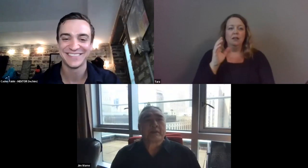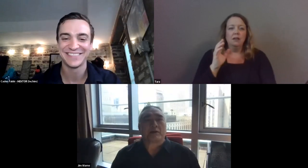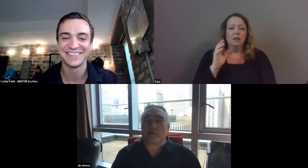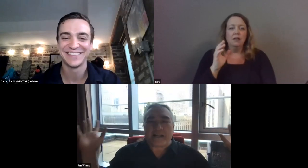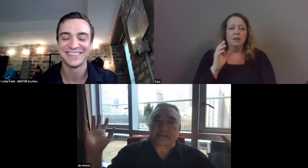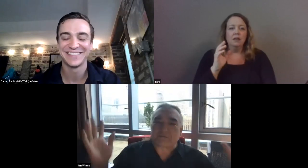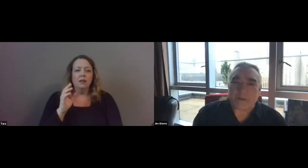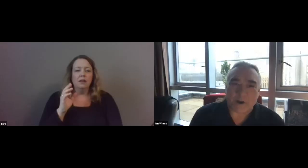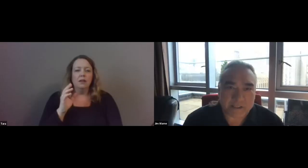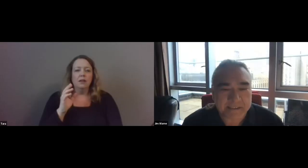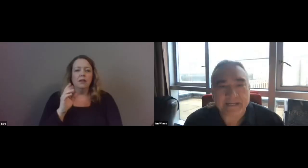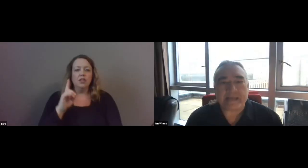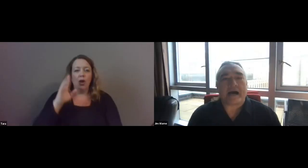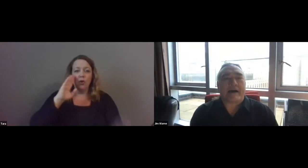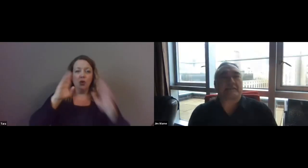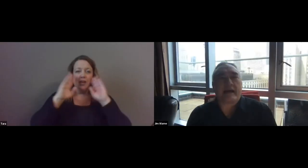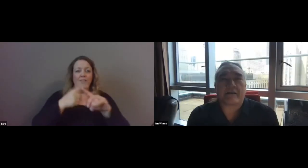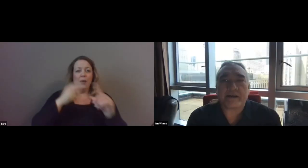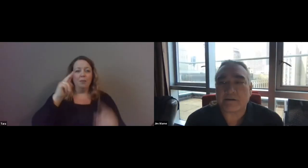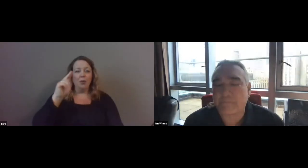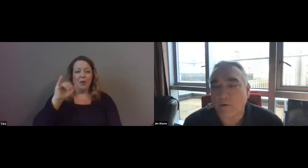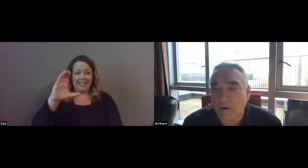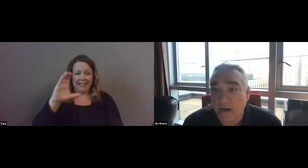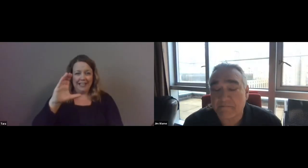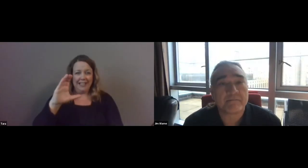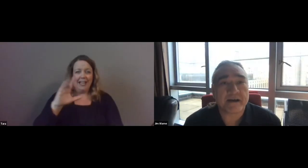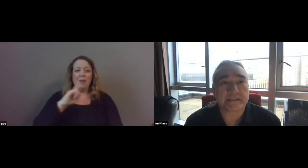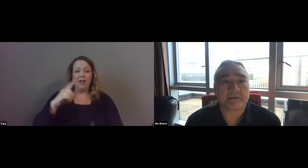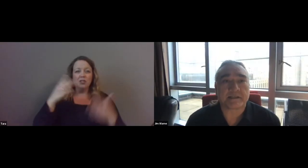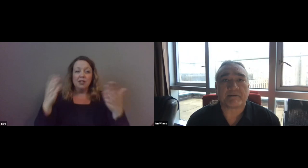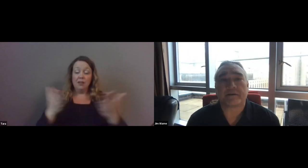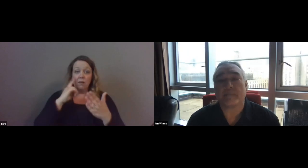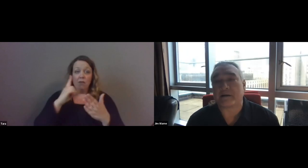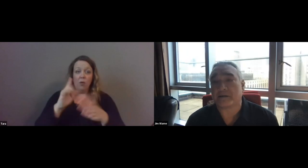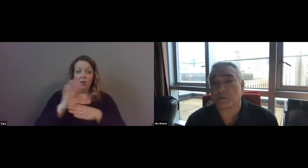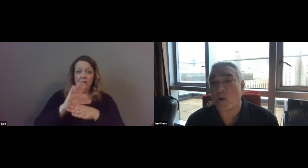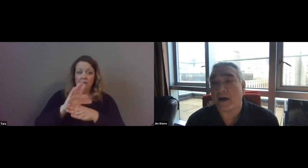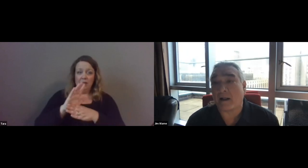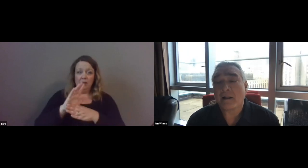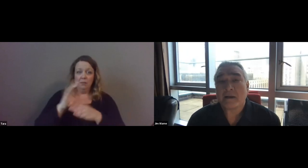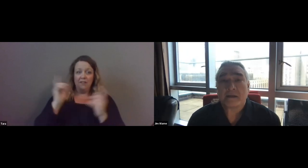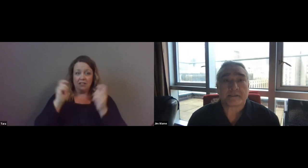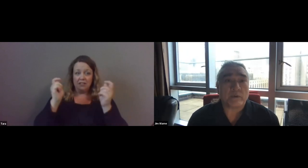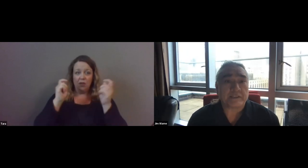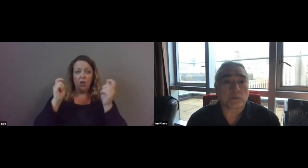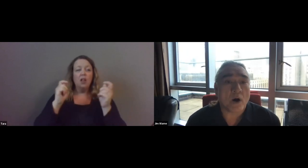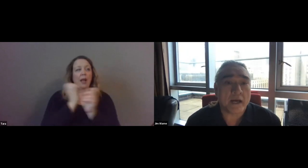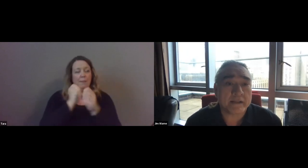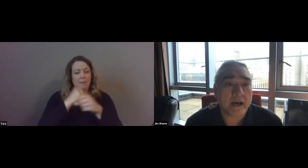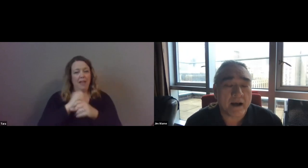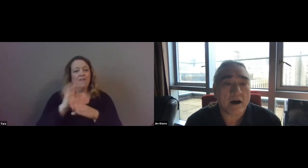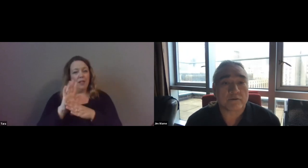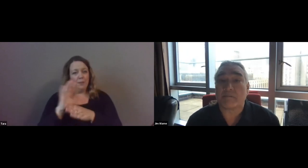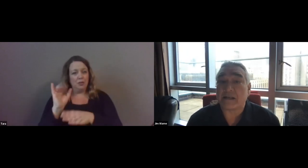so greetings from new york city i'm actually out here for uh film festival i'm a filmmaker as well so we just